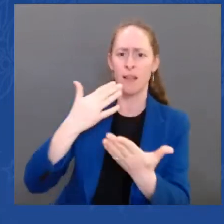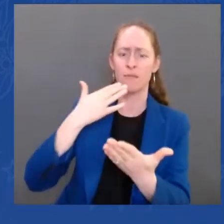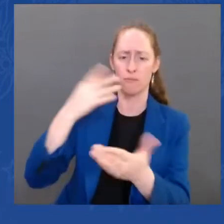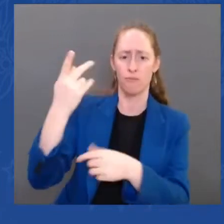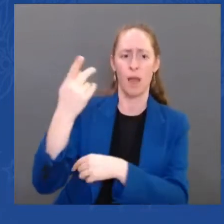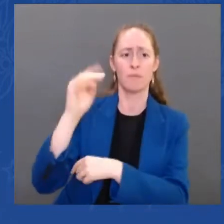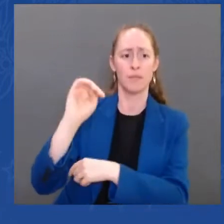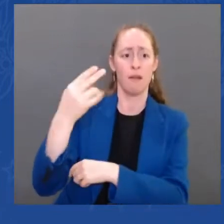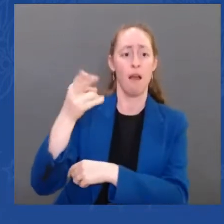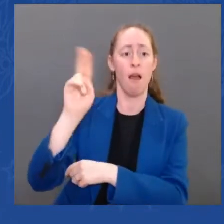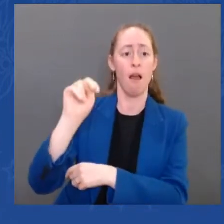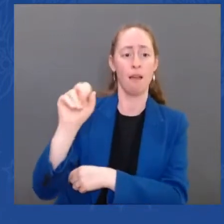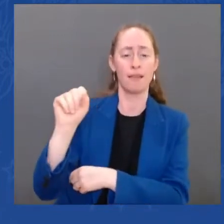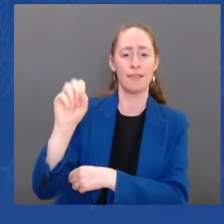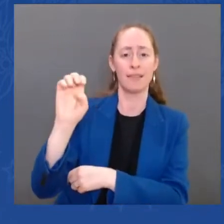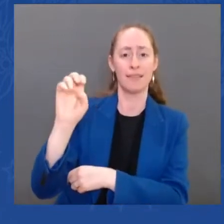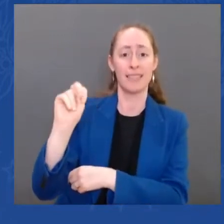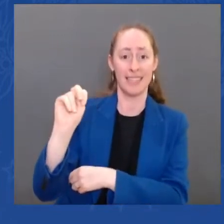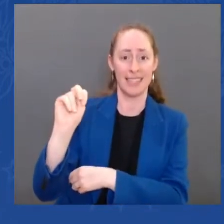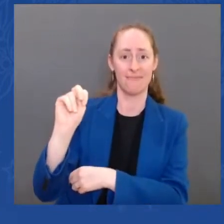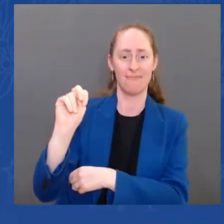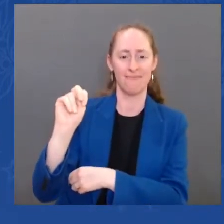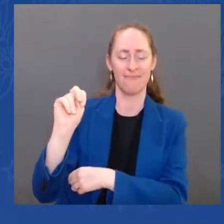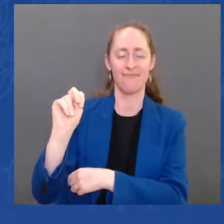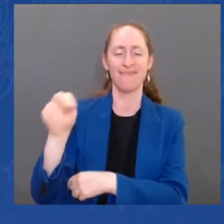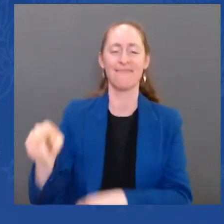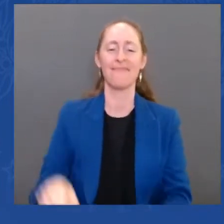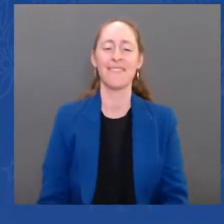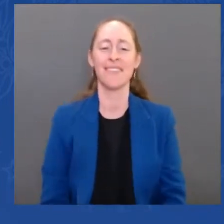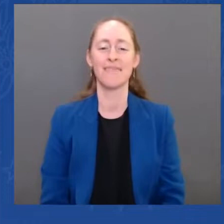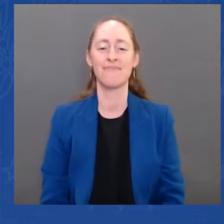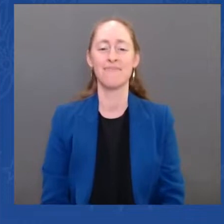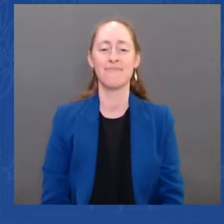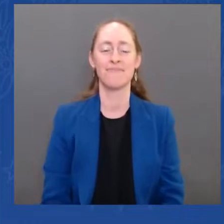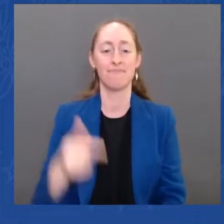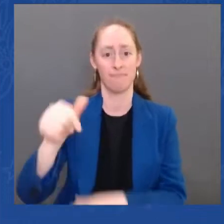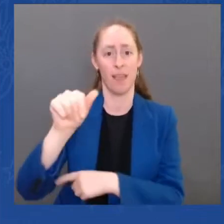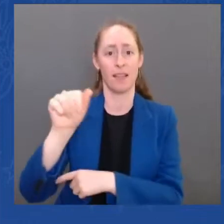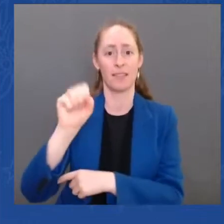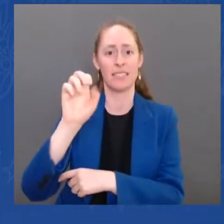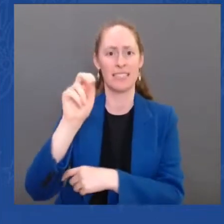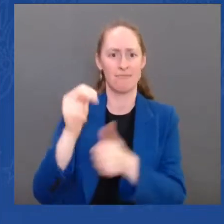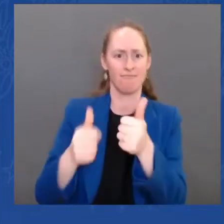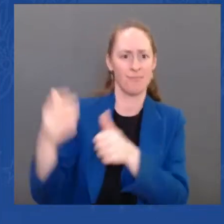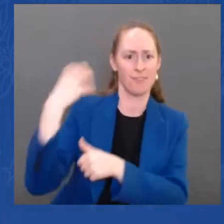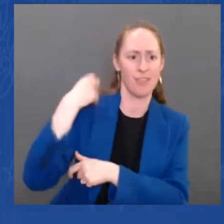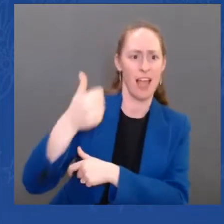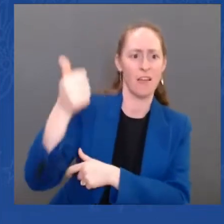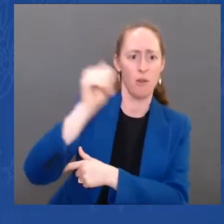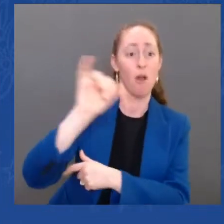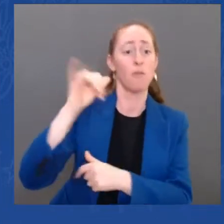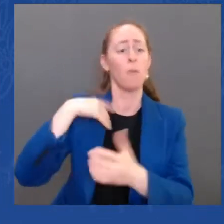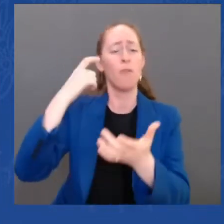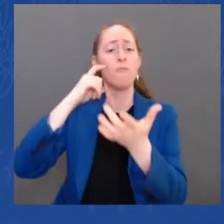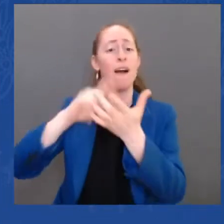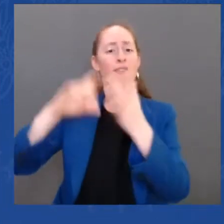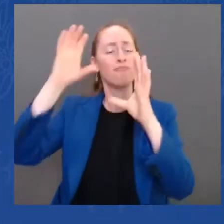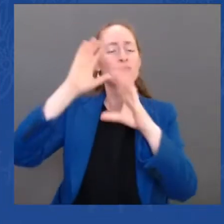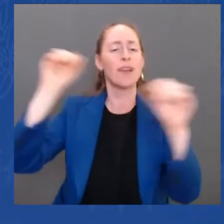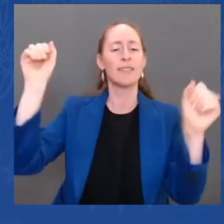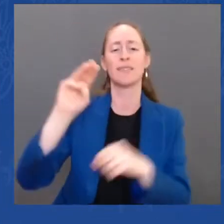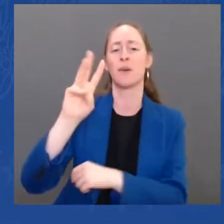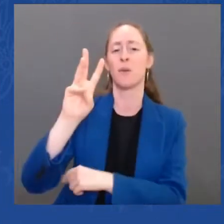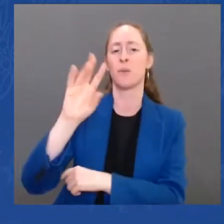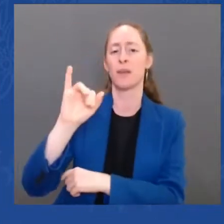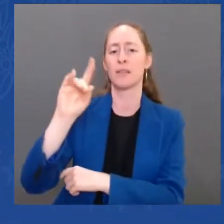2022 ASEAN Chair, and President Widodo. I want to thank you as well, the country coordinator for ASEAN and